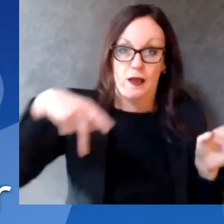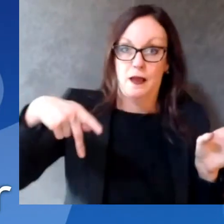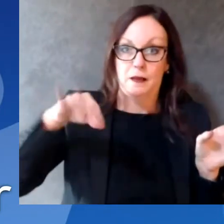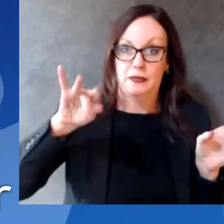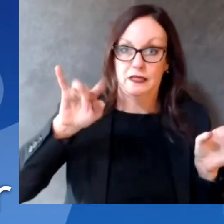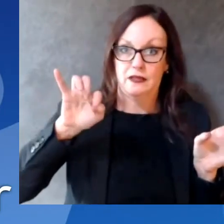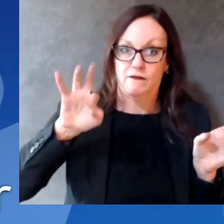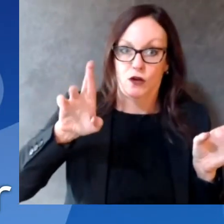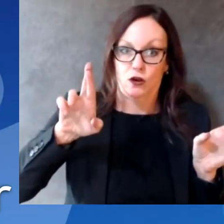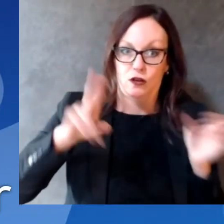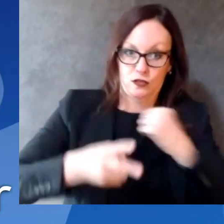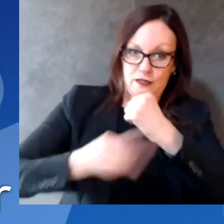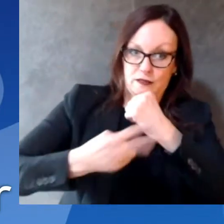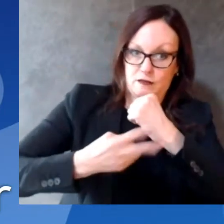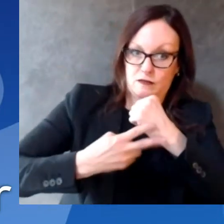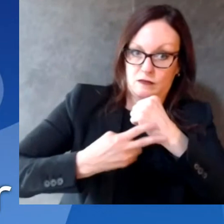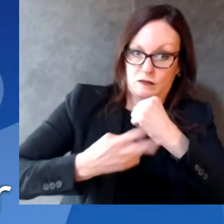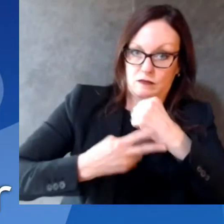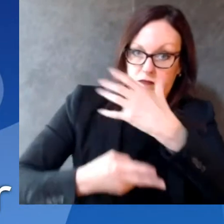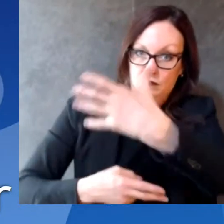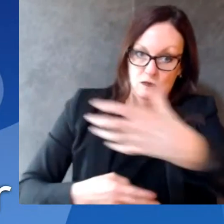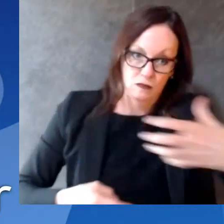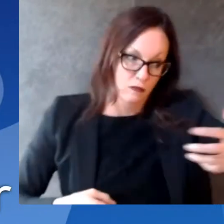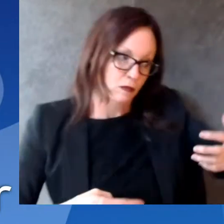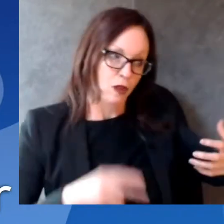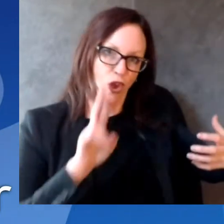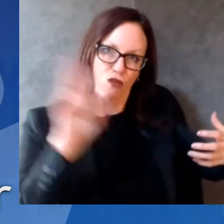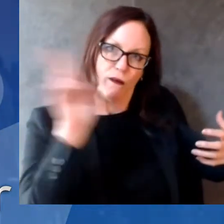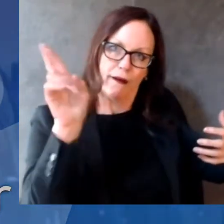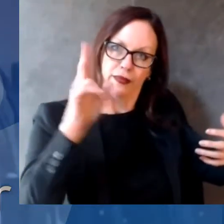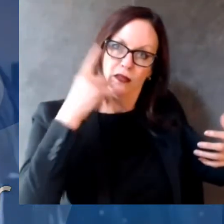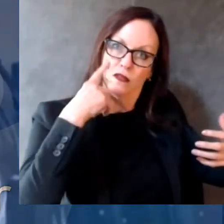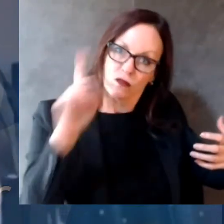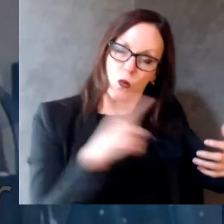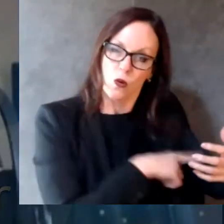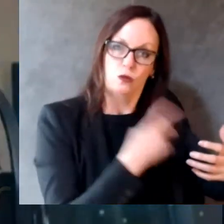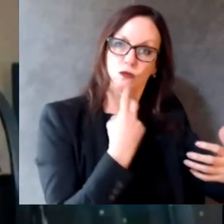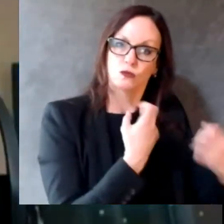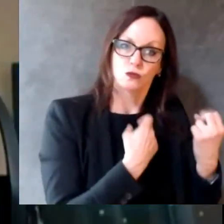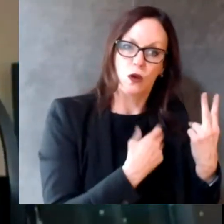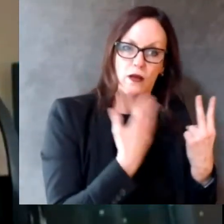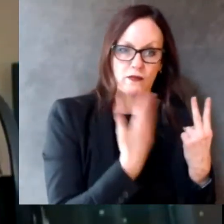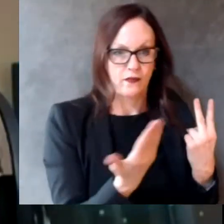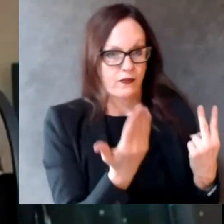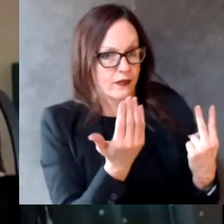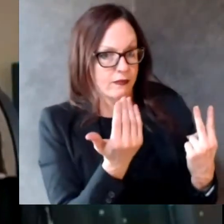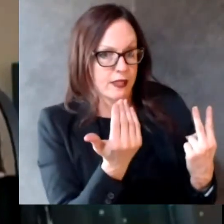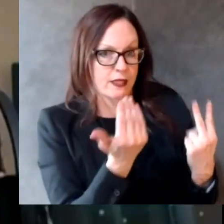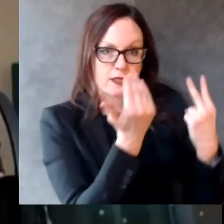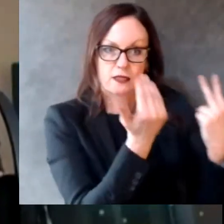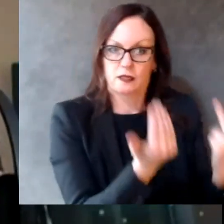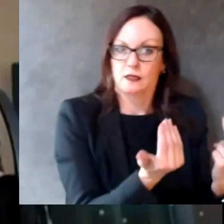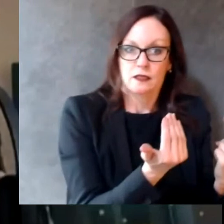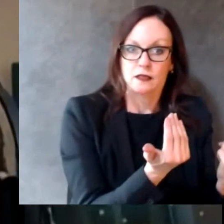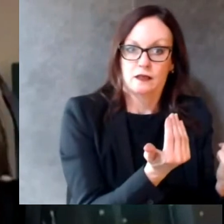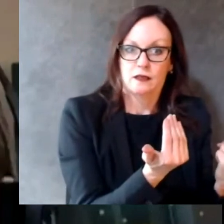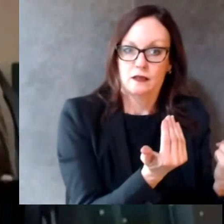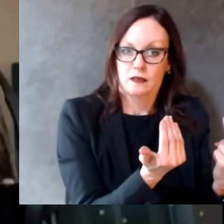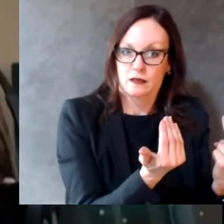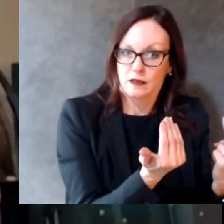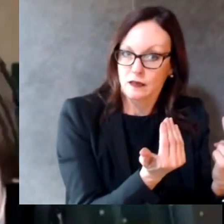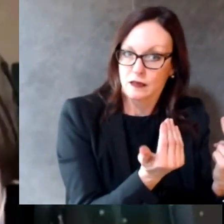that's a great question, Kent. One of the things earlier I was describing, we're going to go to